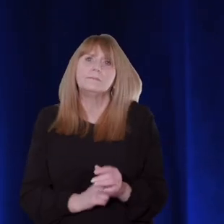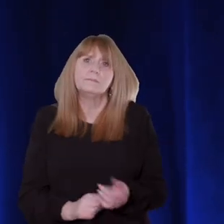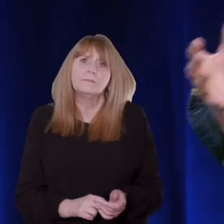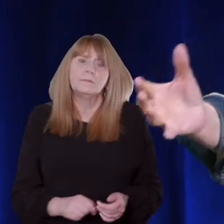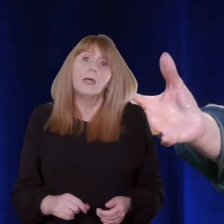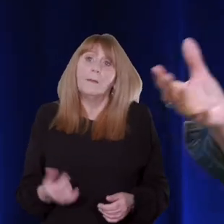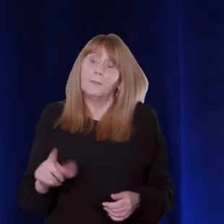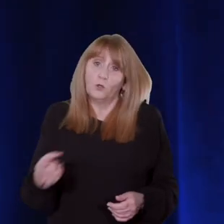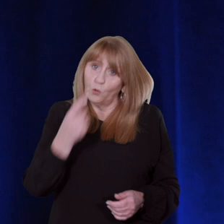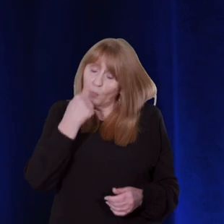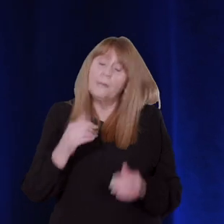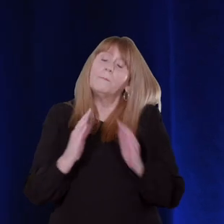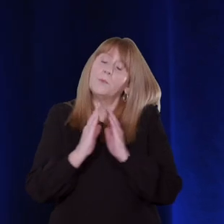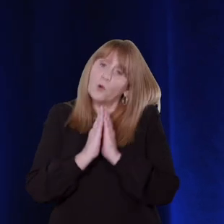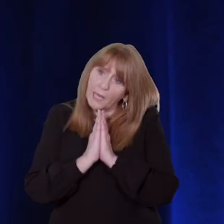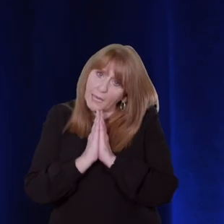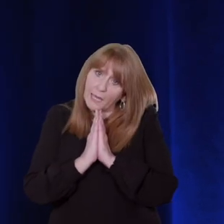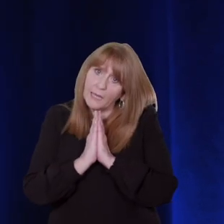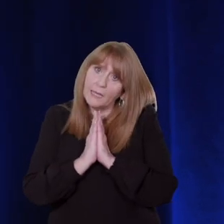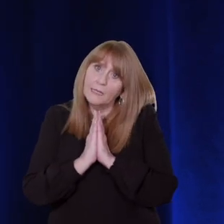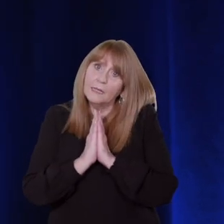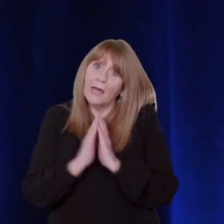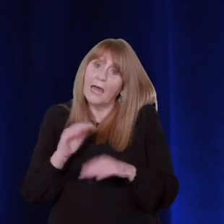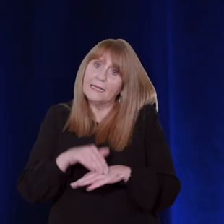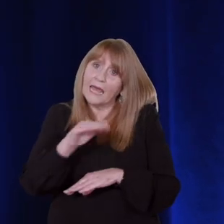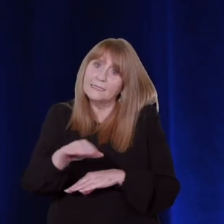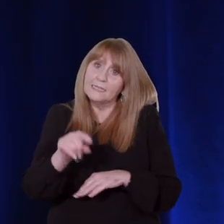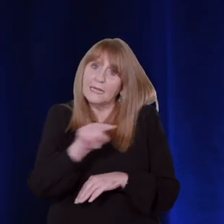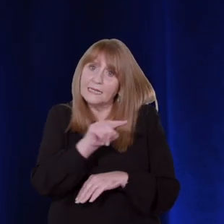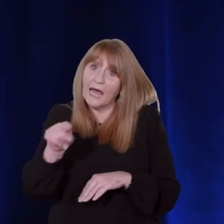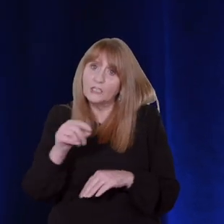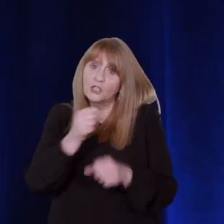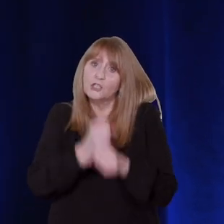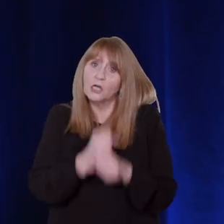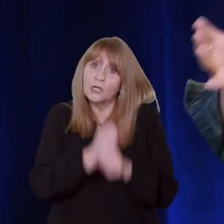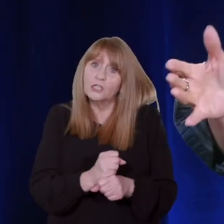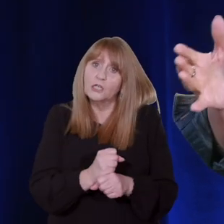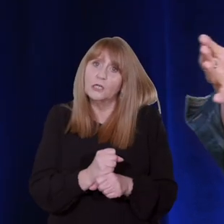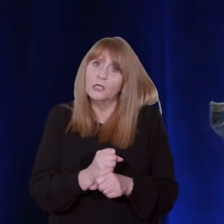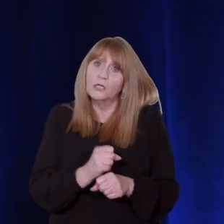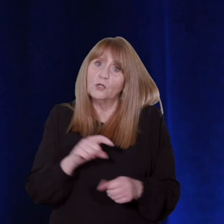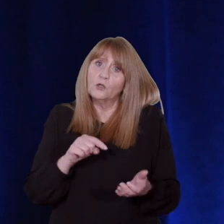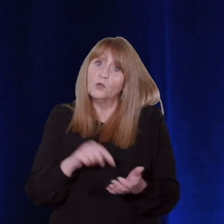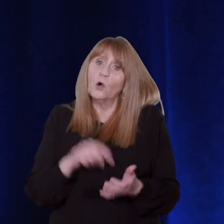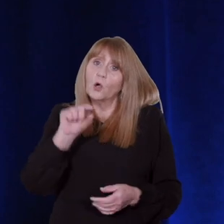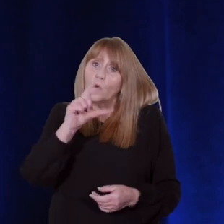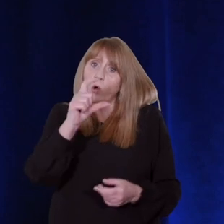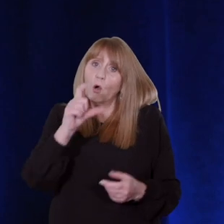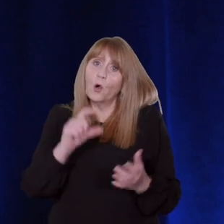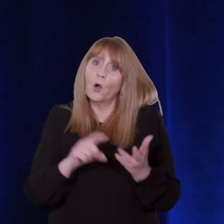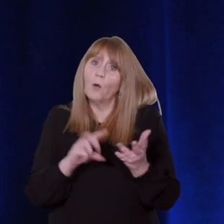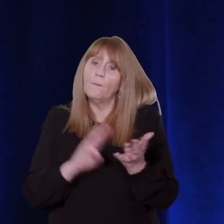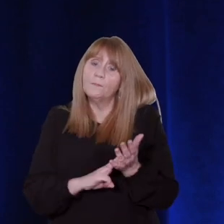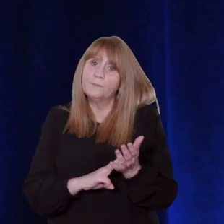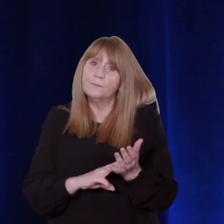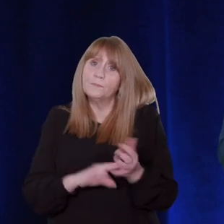email sent out to people. And there are hundreds of calls coming in, hundreds of emails coming in. People praying, well, you